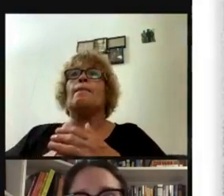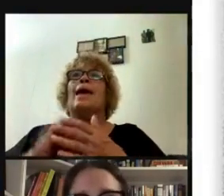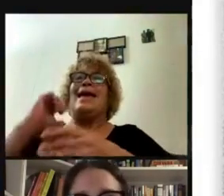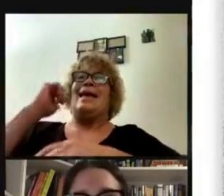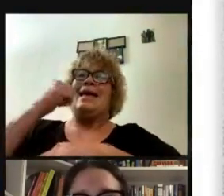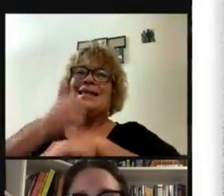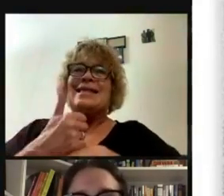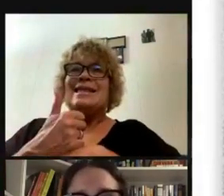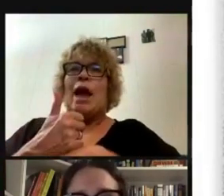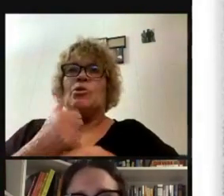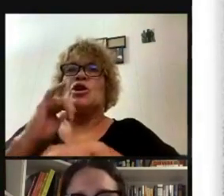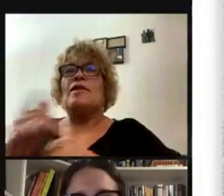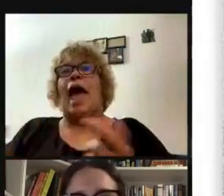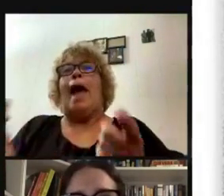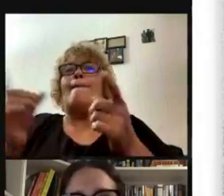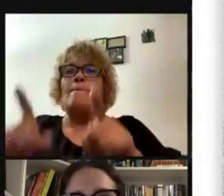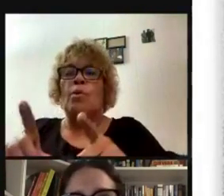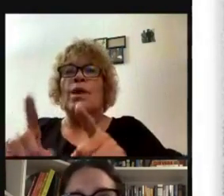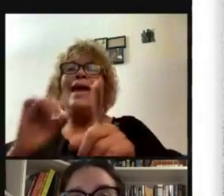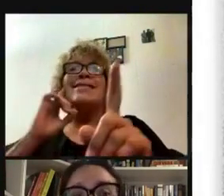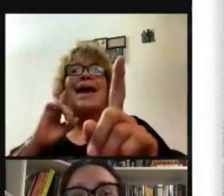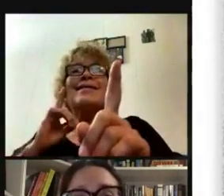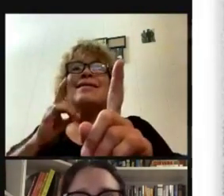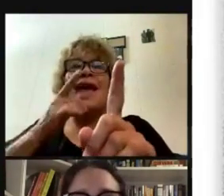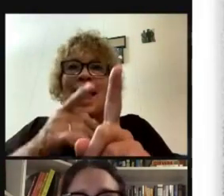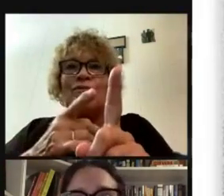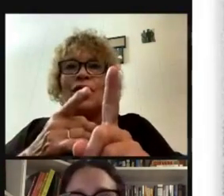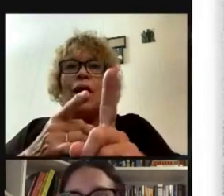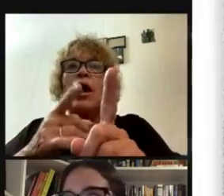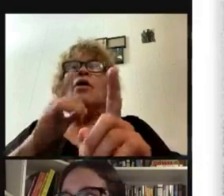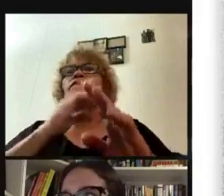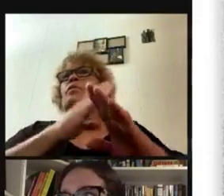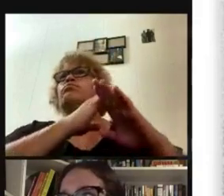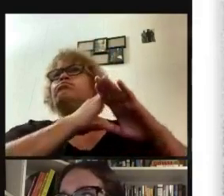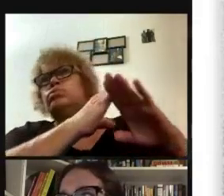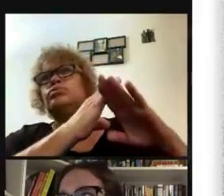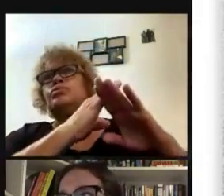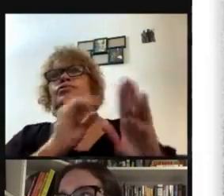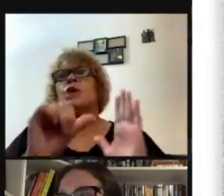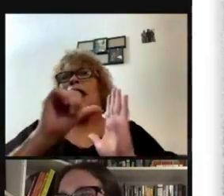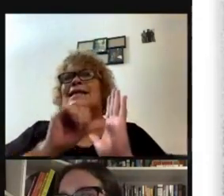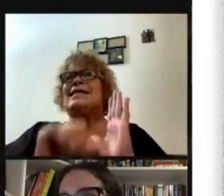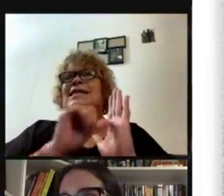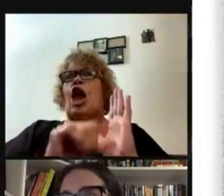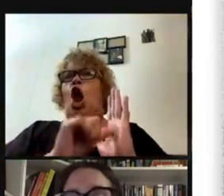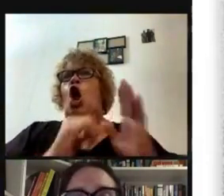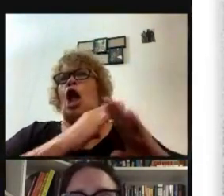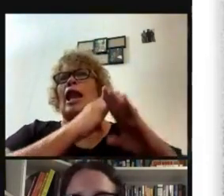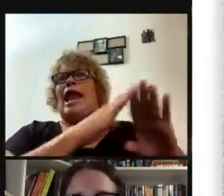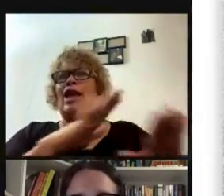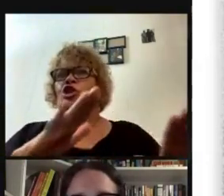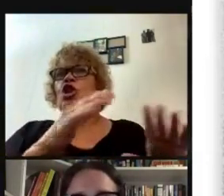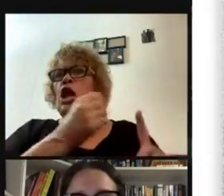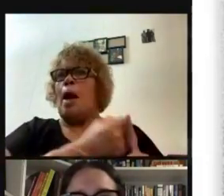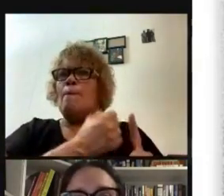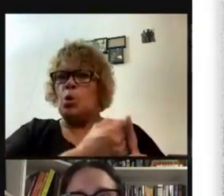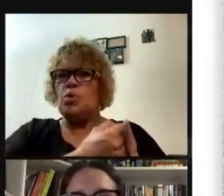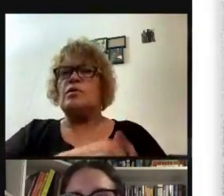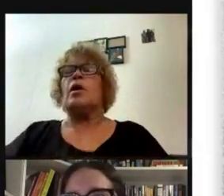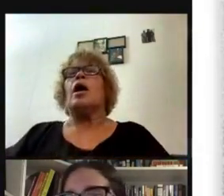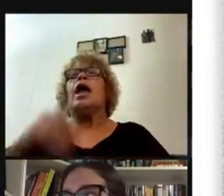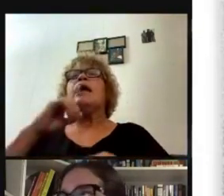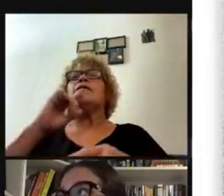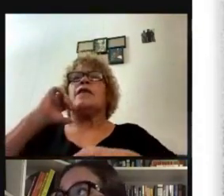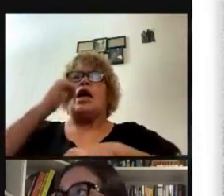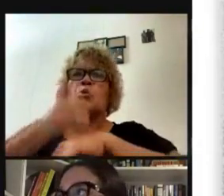establish a movement that is aimed at combating sterilization abuse, and they create organizations that are